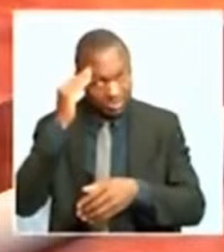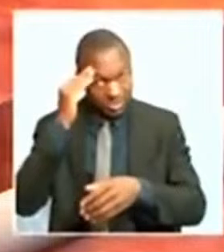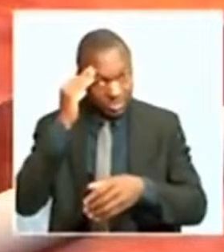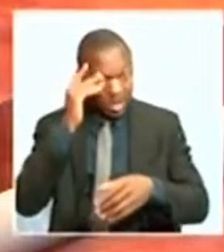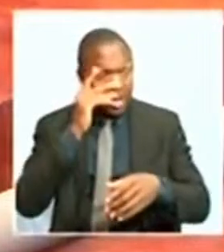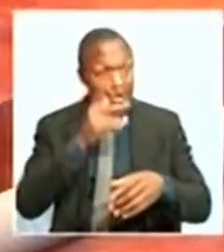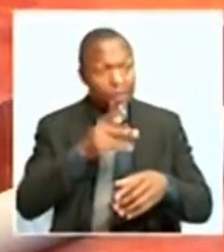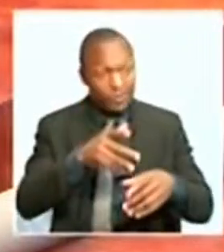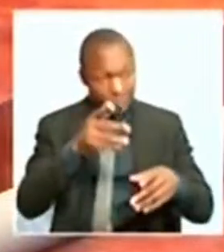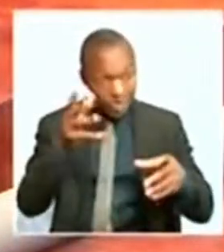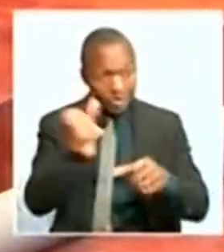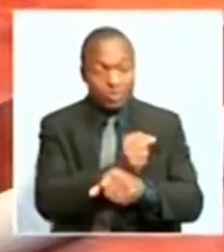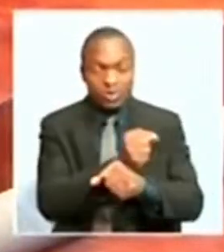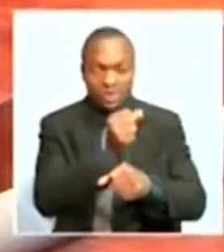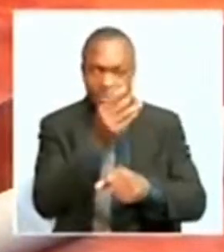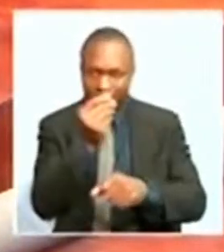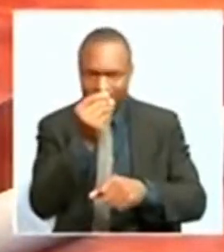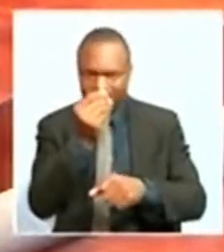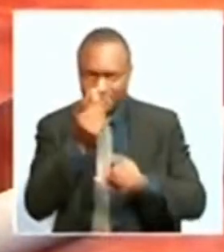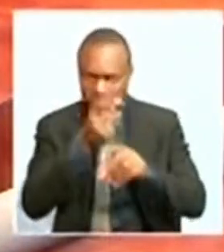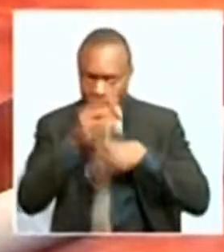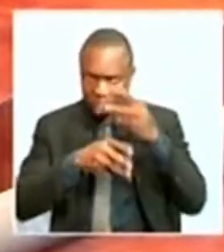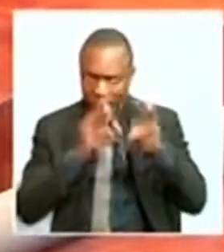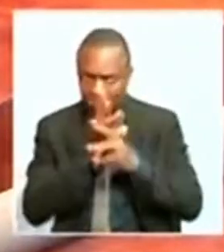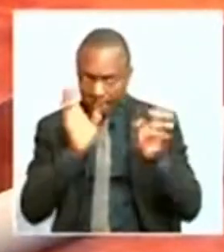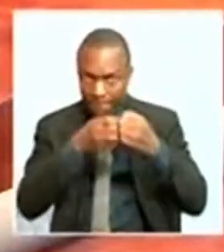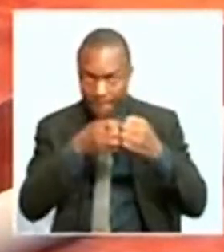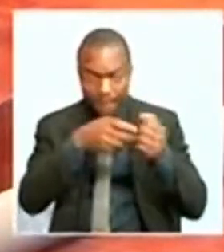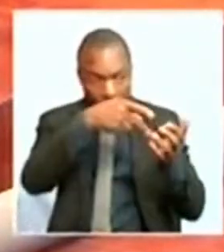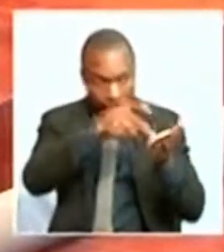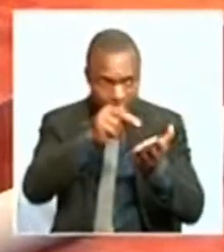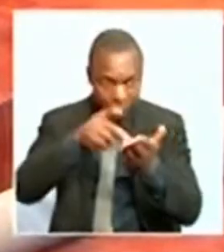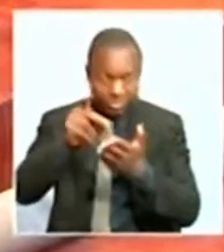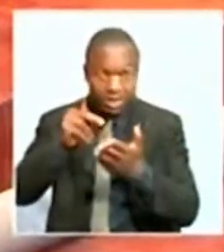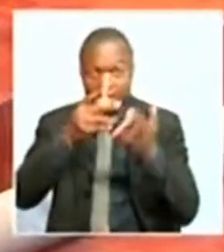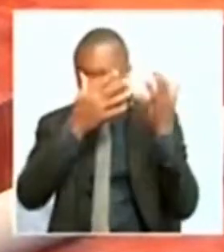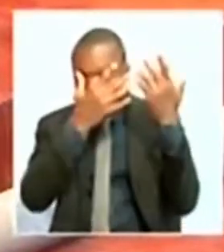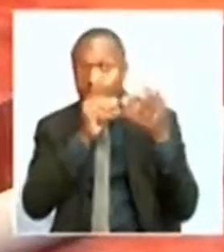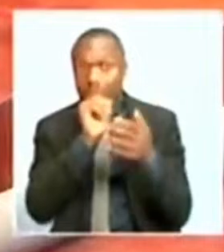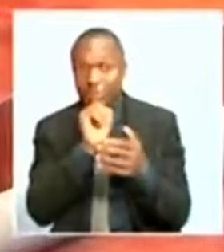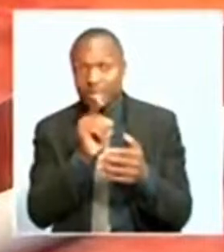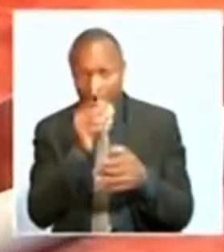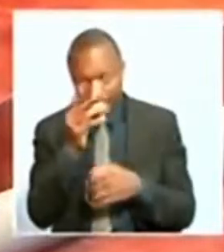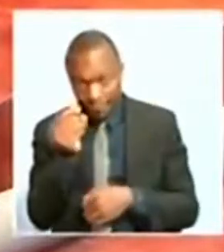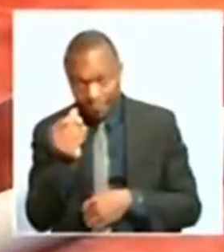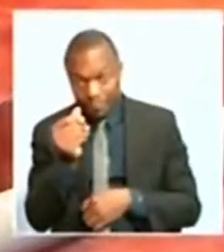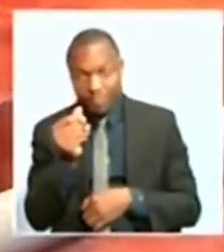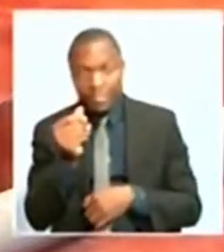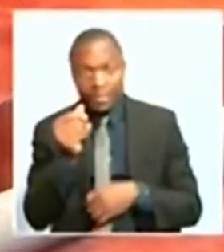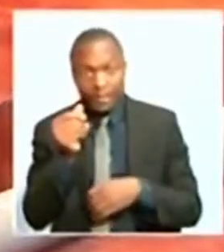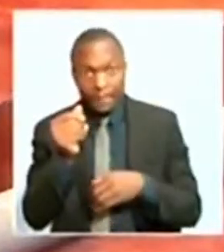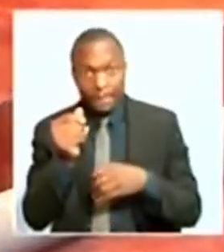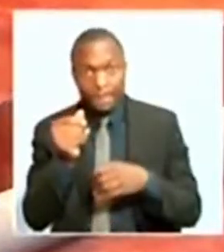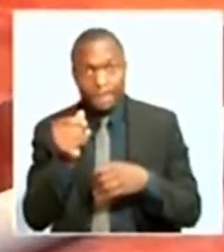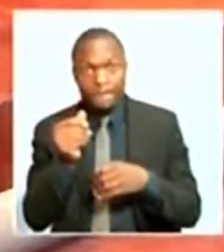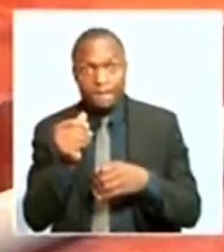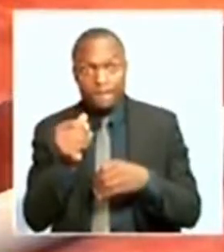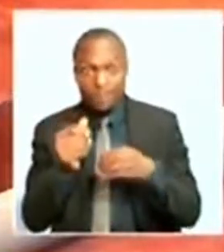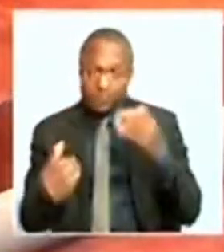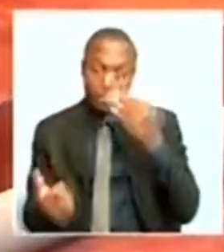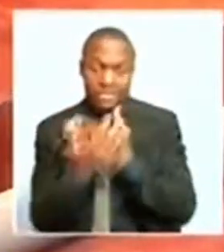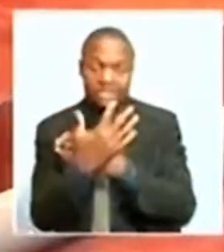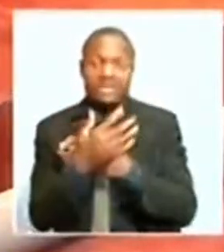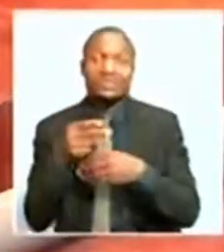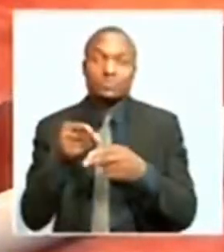from the World Bank to try to make some compensations, and I hope those resources have been sent shortly.